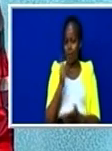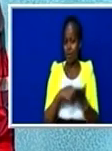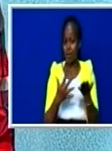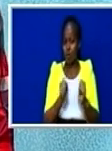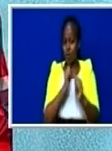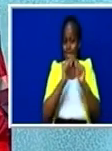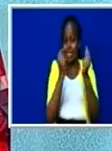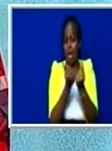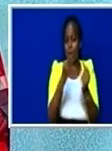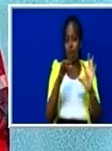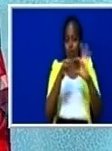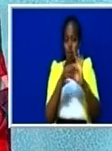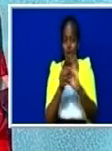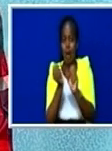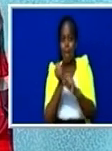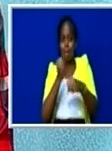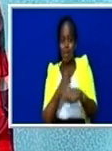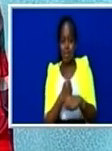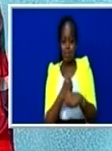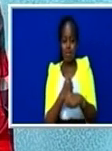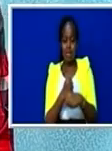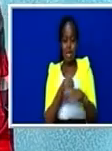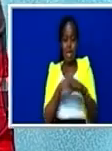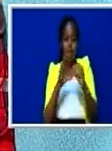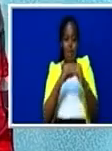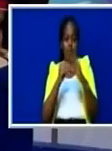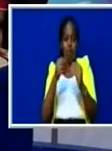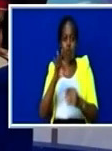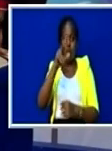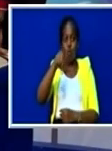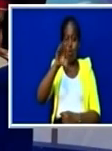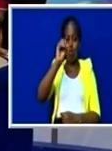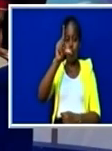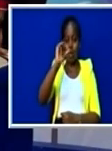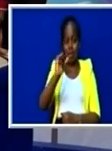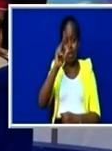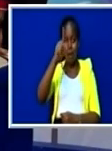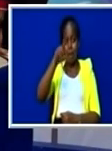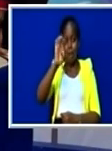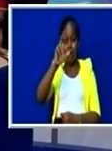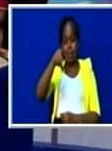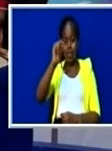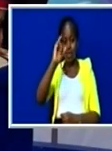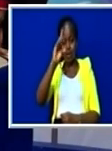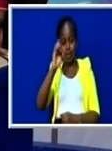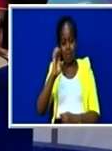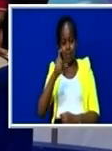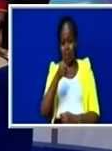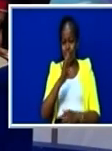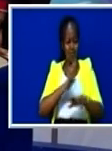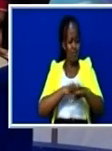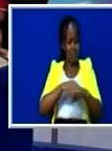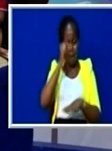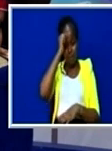type of bonds form in the construction of a Yeah. polypeptide. Oh, you are a good learner. A very good learner.